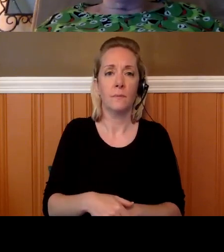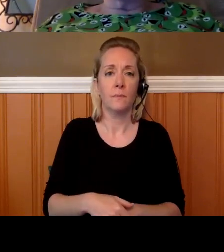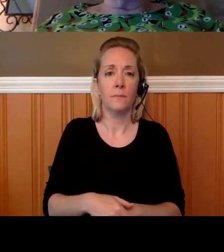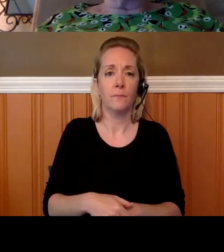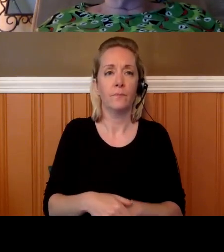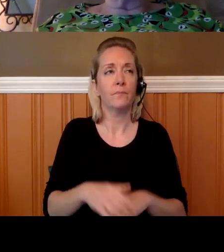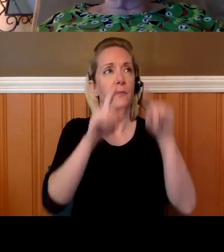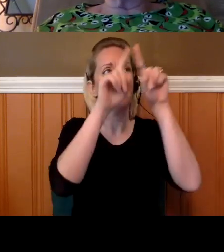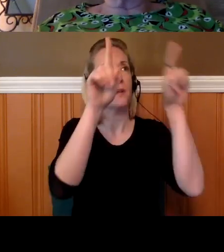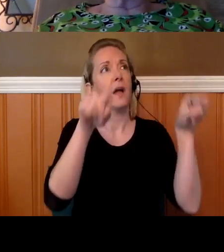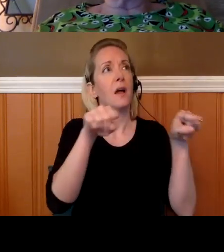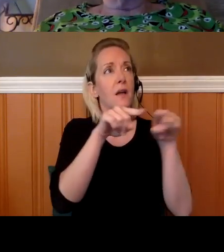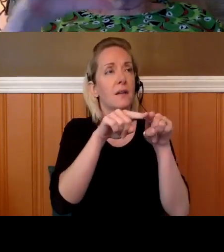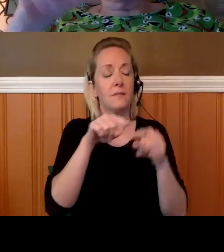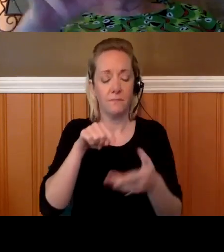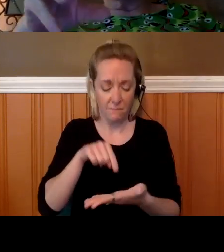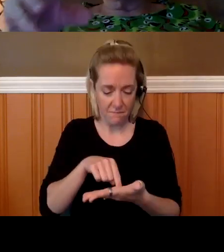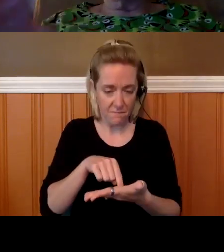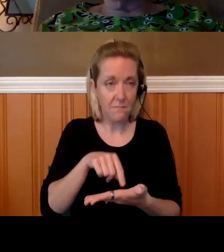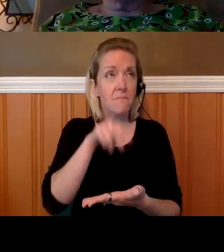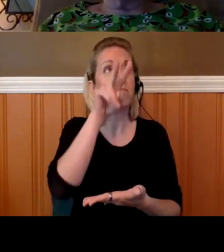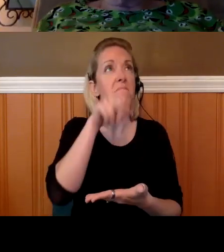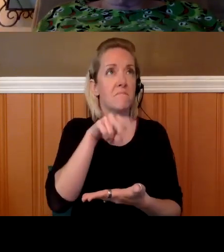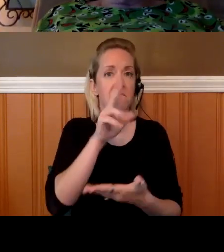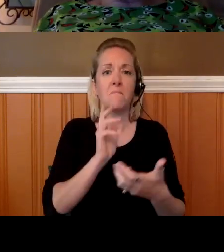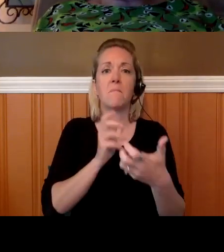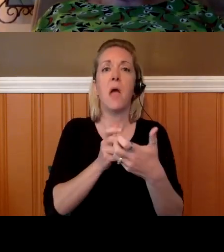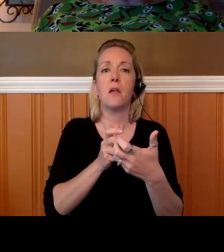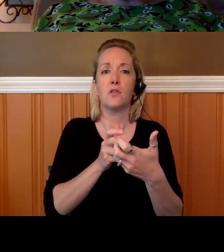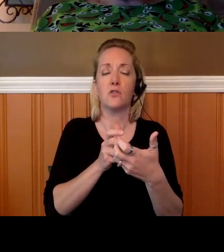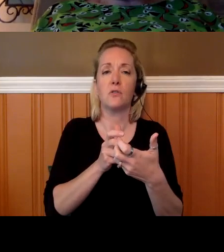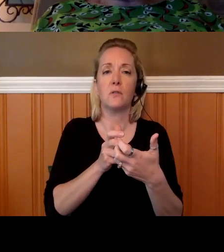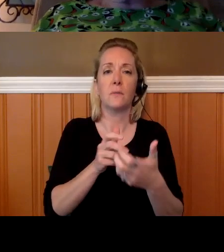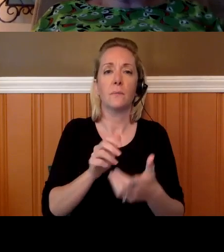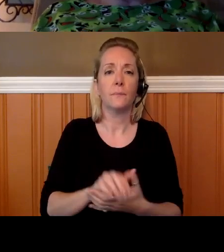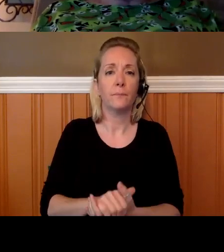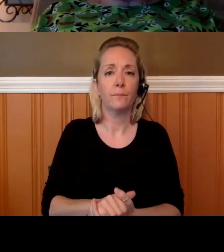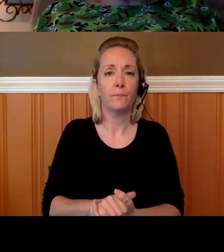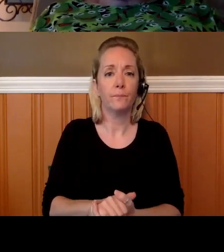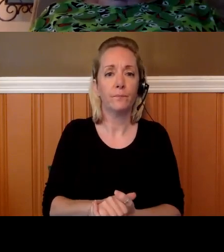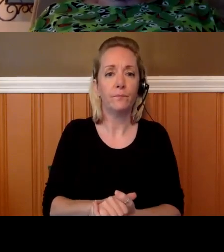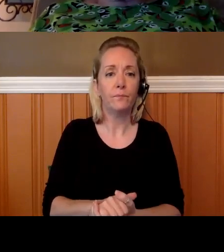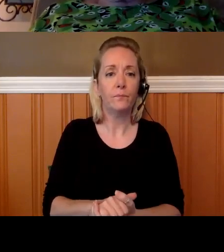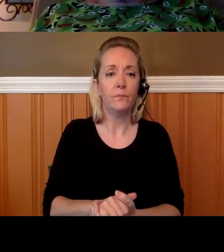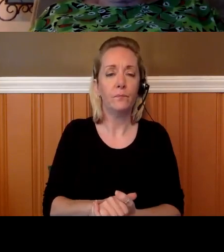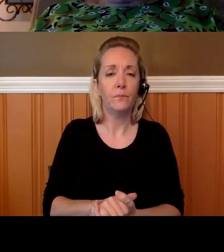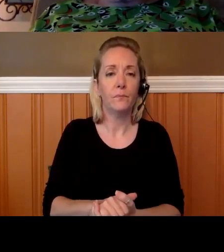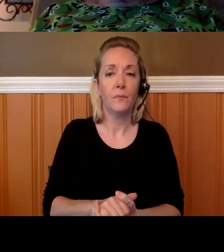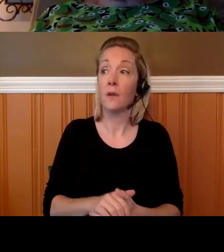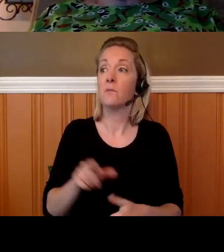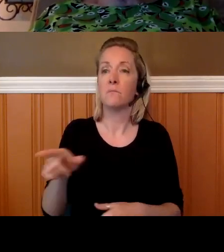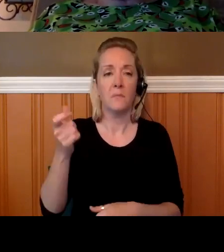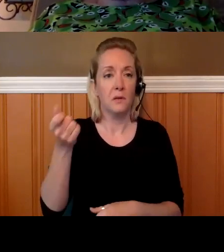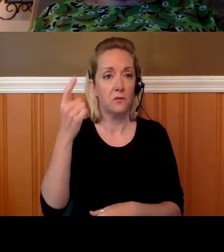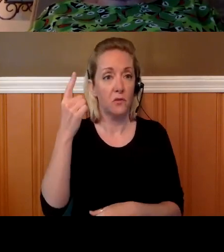the door that said the same, you know, that was the very same sign, and she started fussing. Well, she was fussing because she didn't want to, not because she